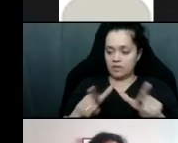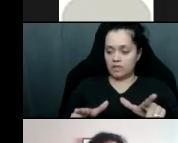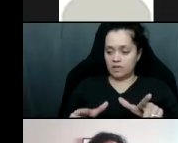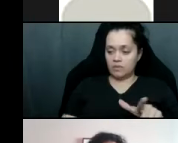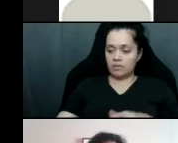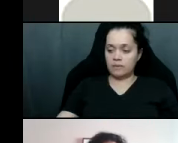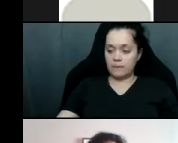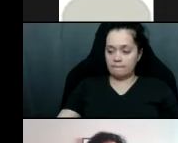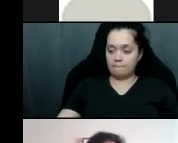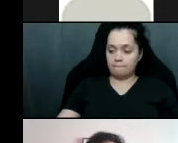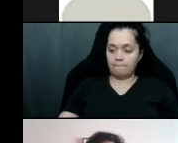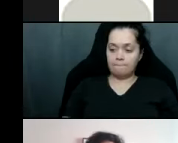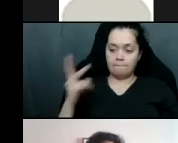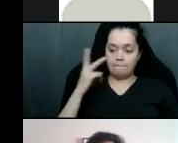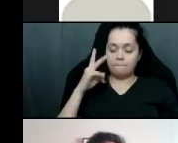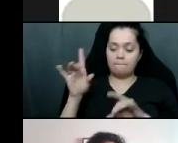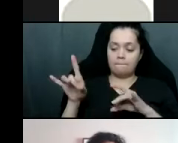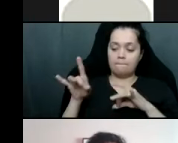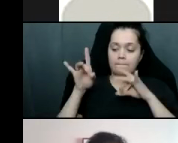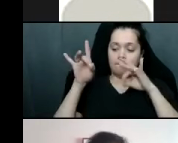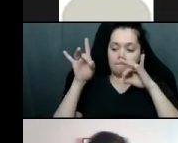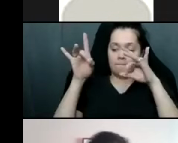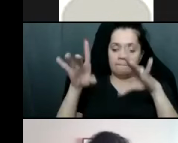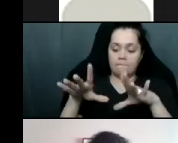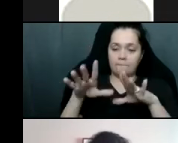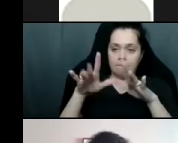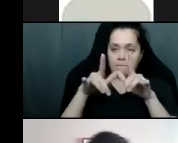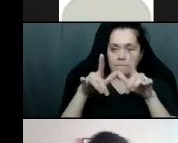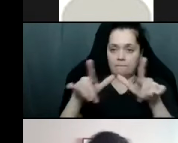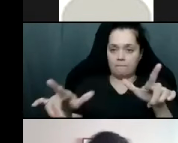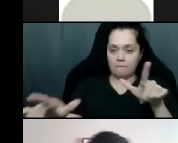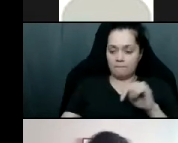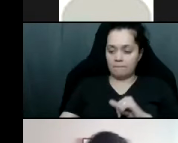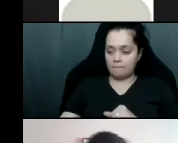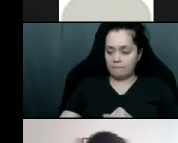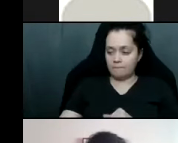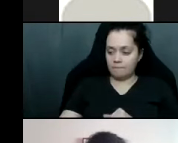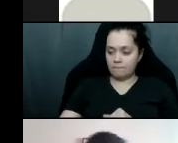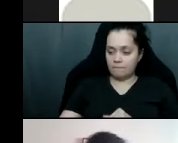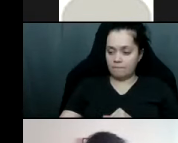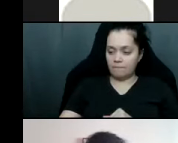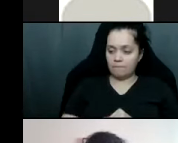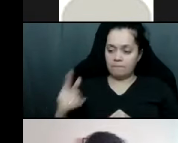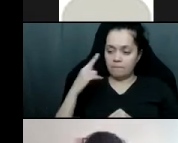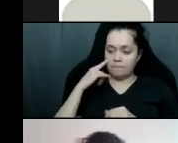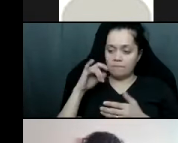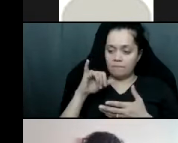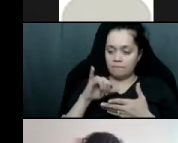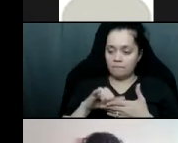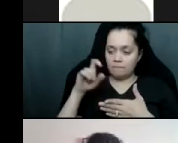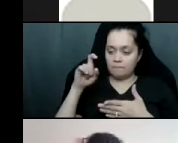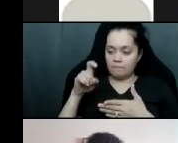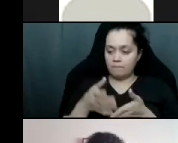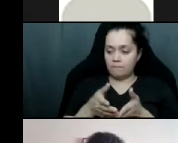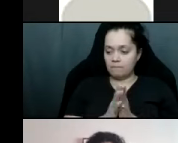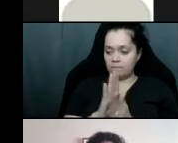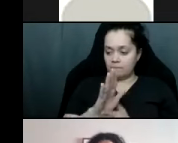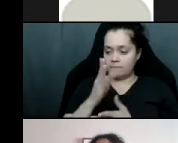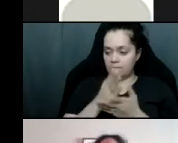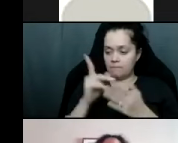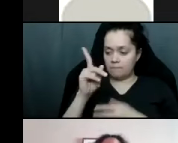at Australian language. And to do that, I'm going to ask you some